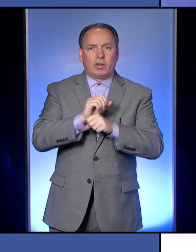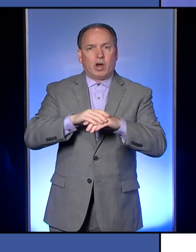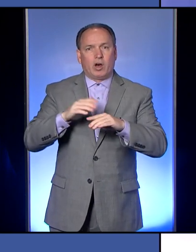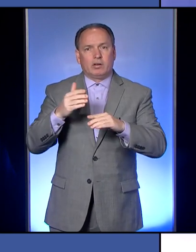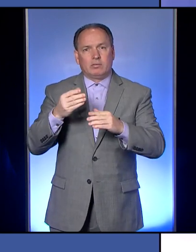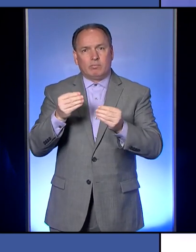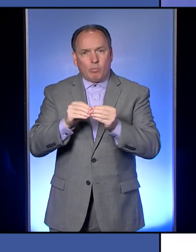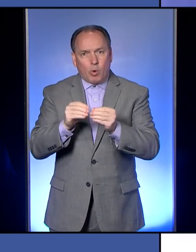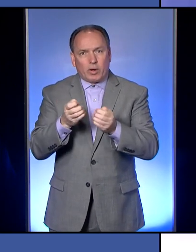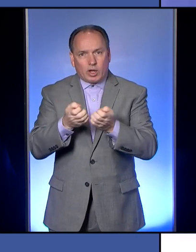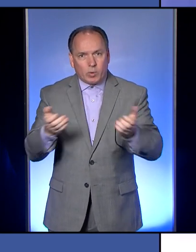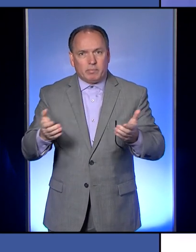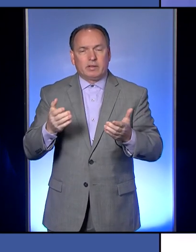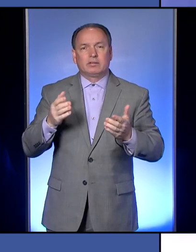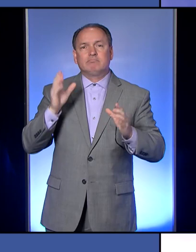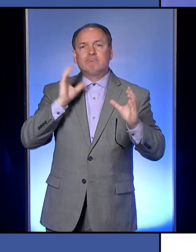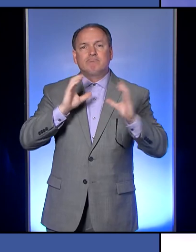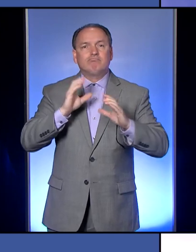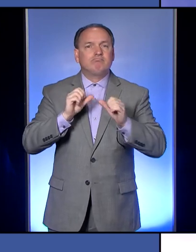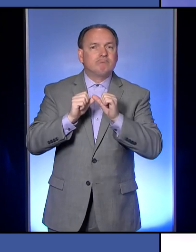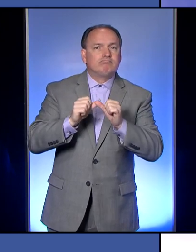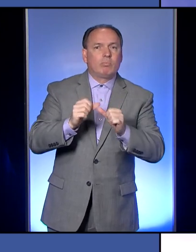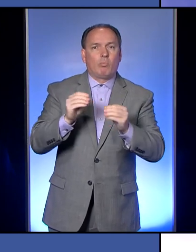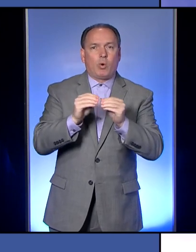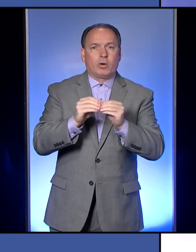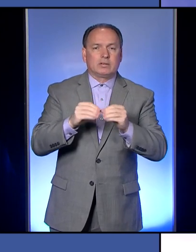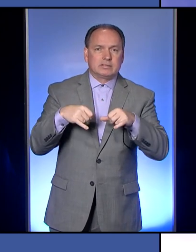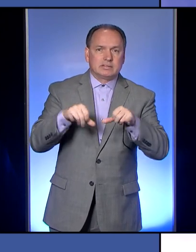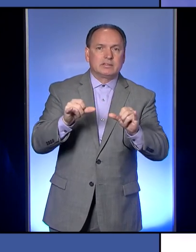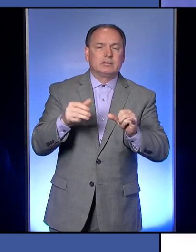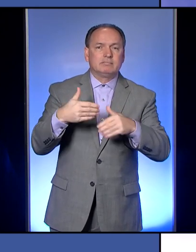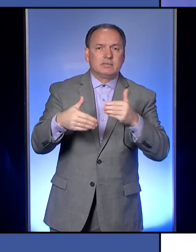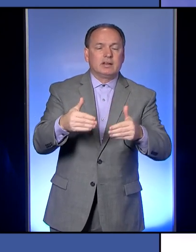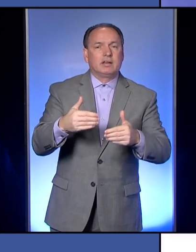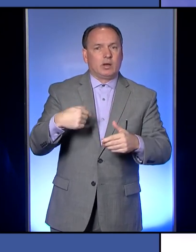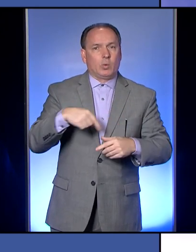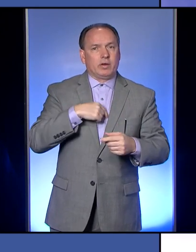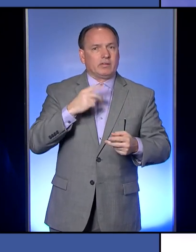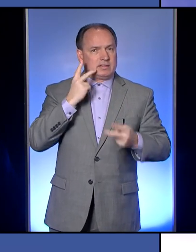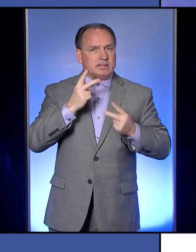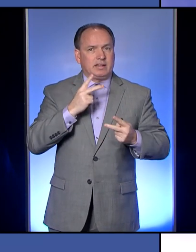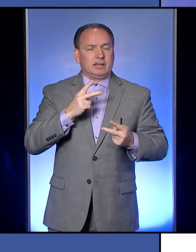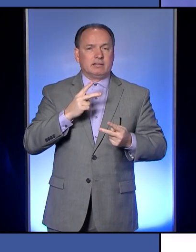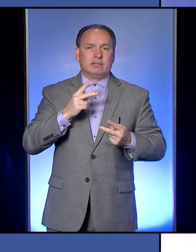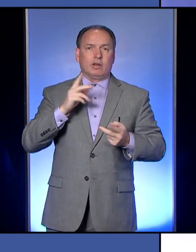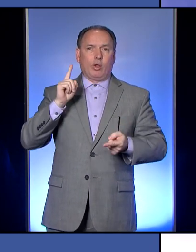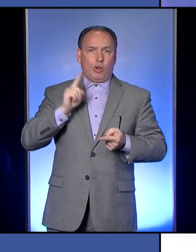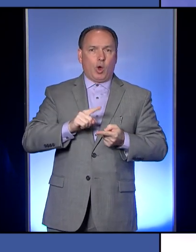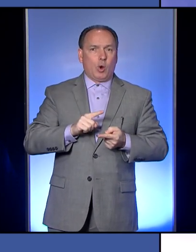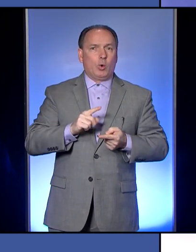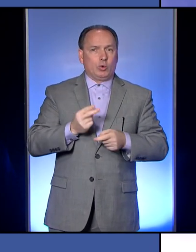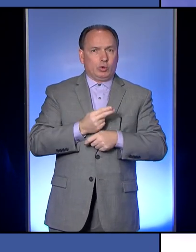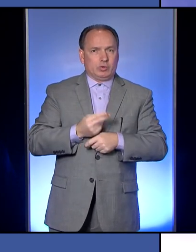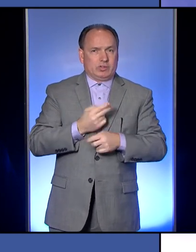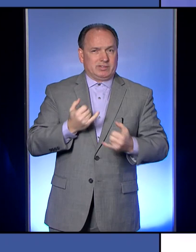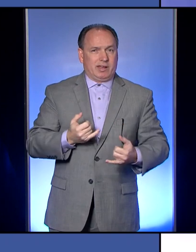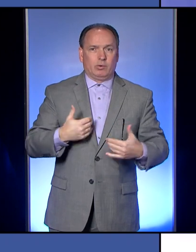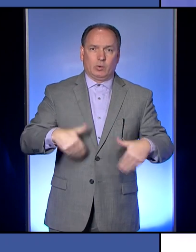ongoing job for us. And it's nice right now. We've seen lower volumes, probably because we are